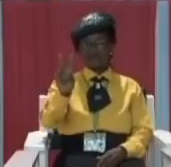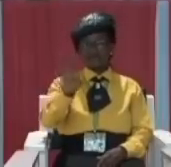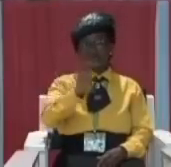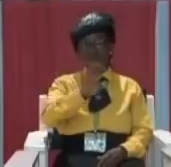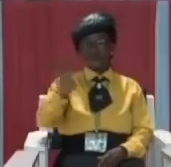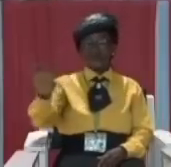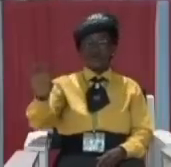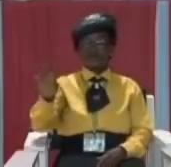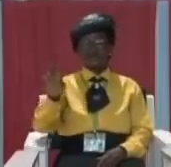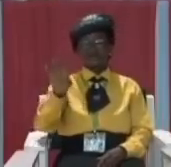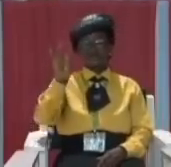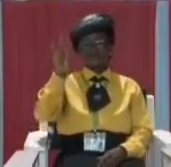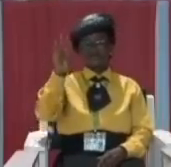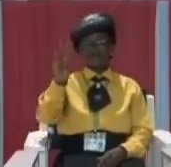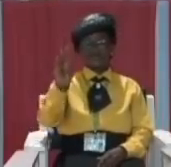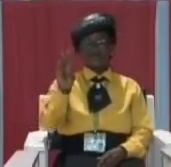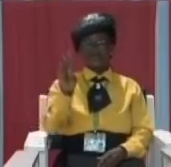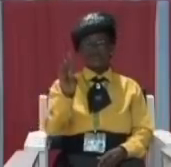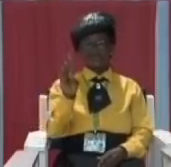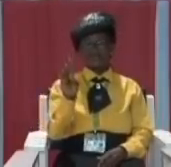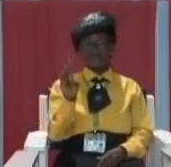verse 7.